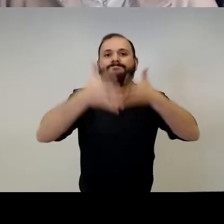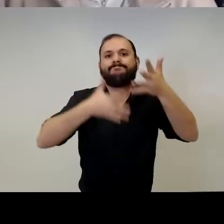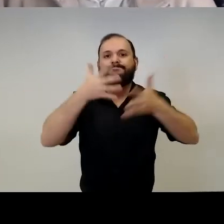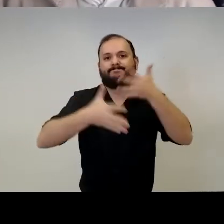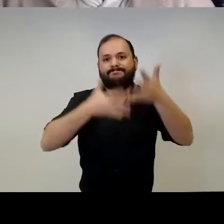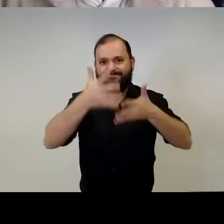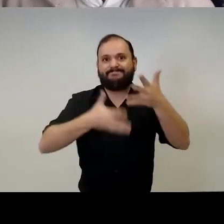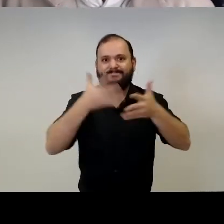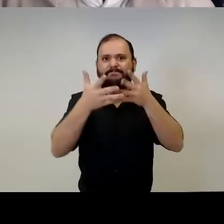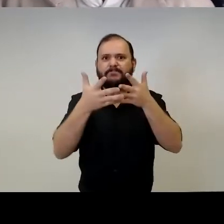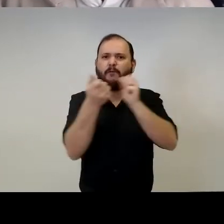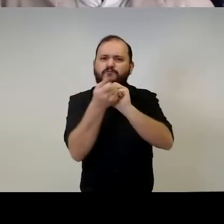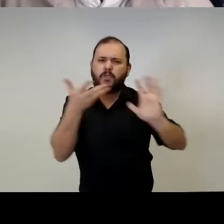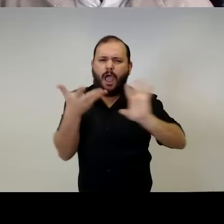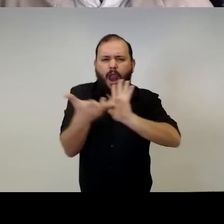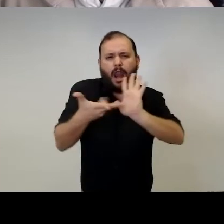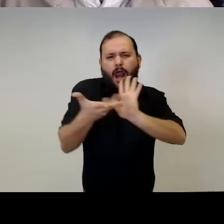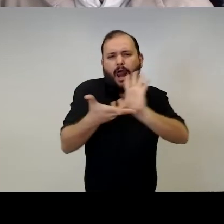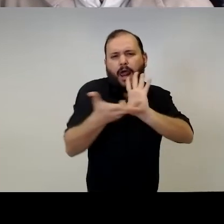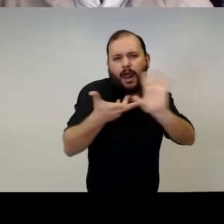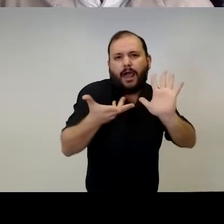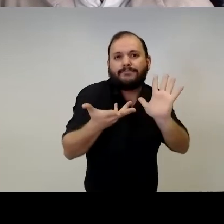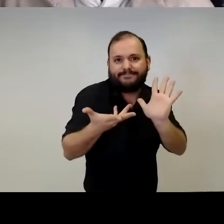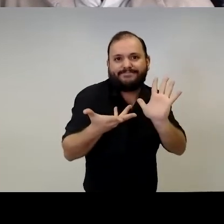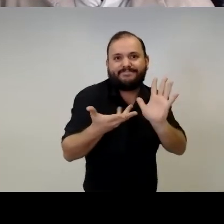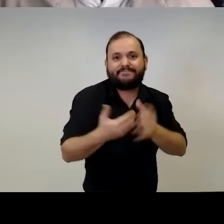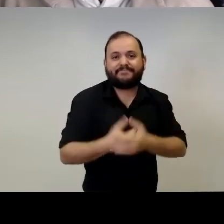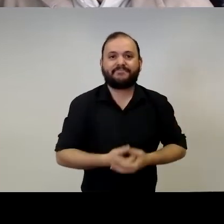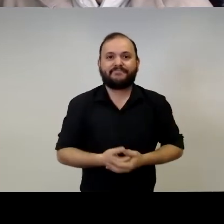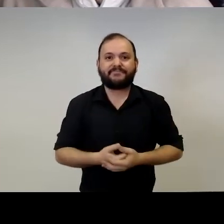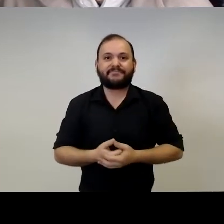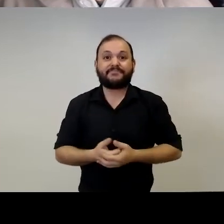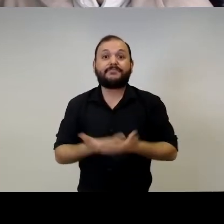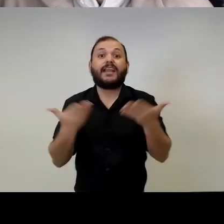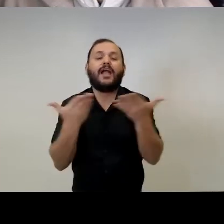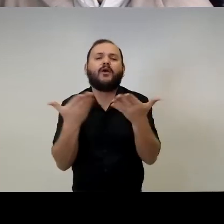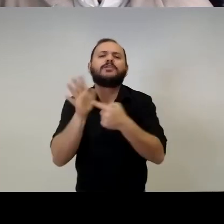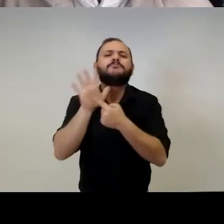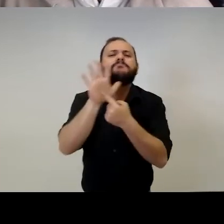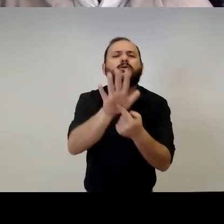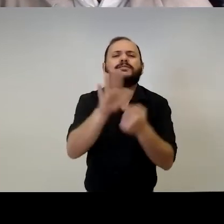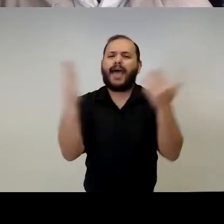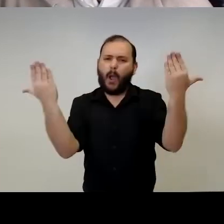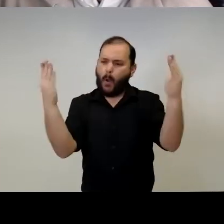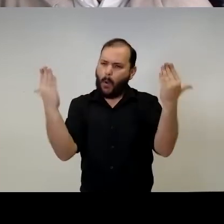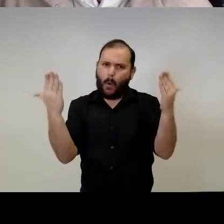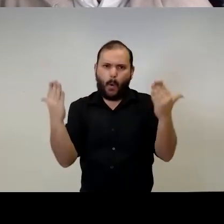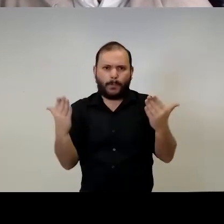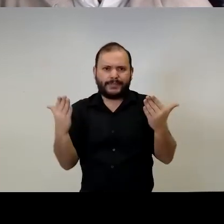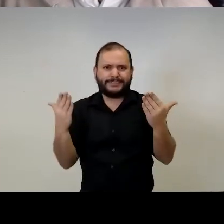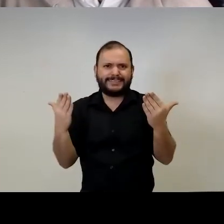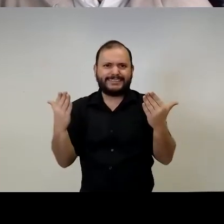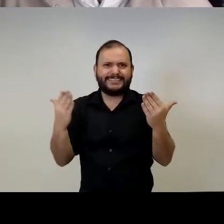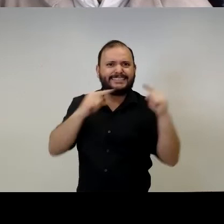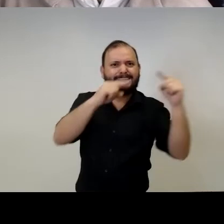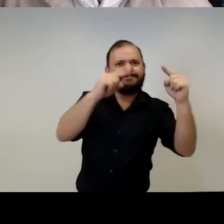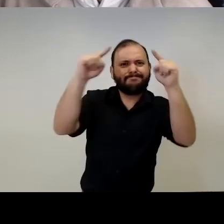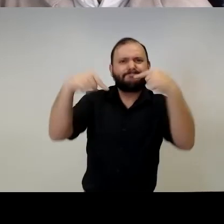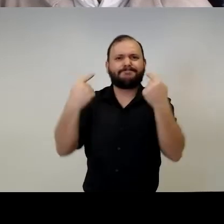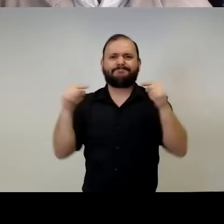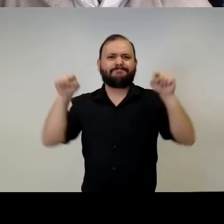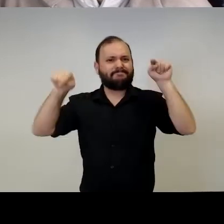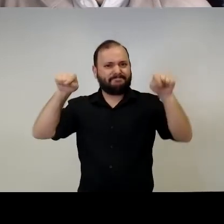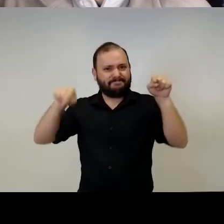Now, there are common cognitive issues. In sign language interpreting, I assume that there is frequent